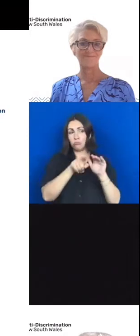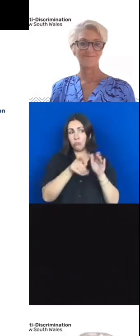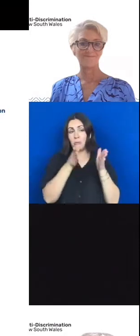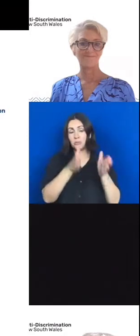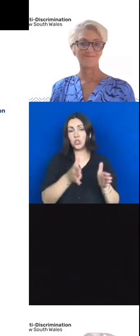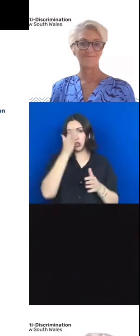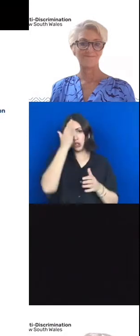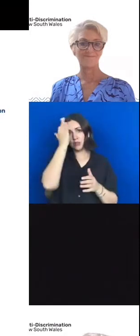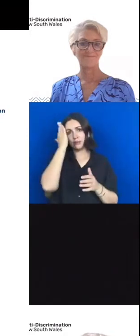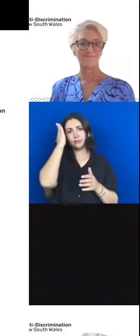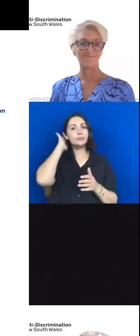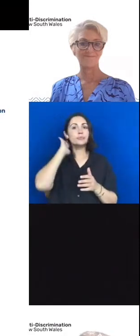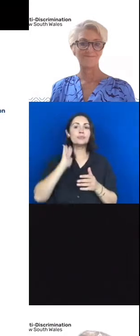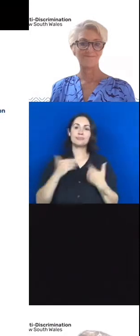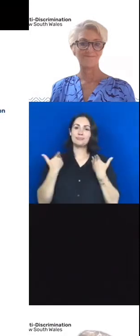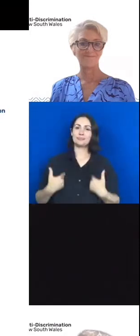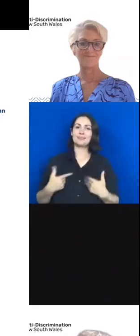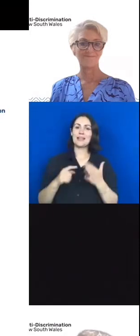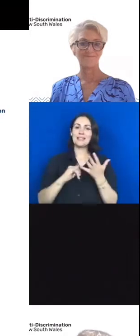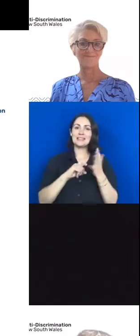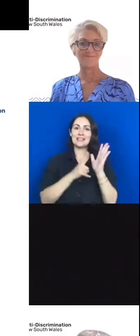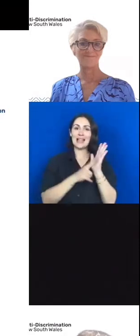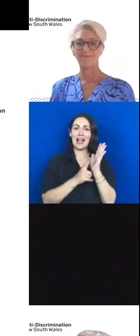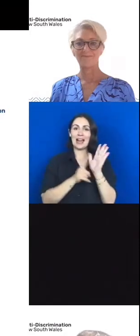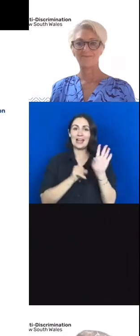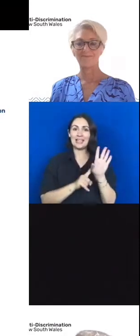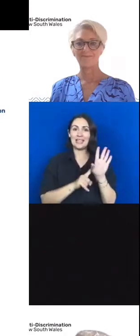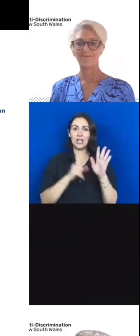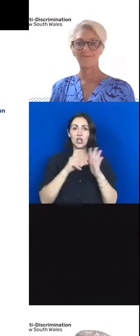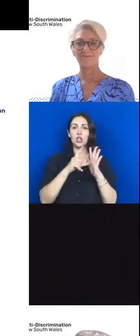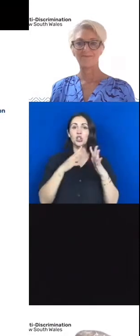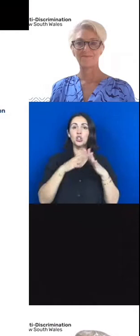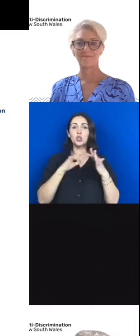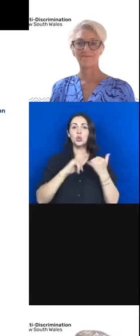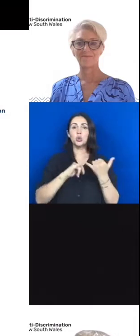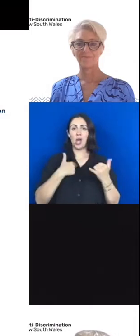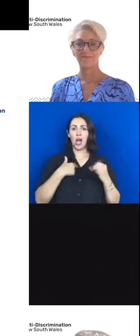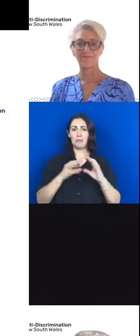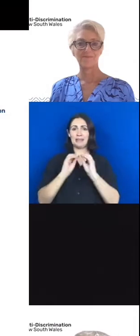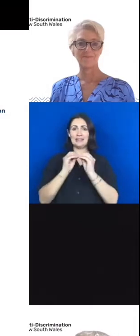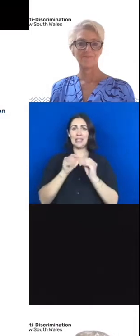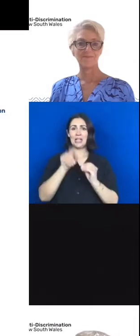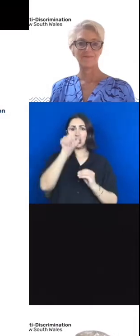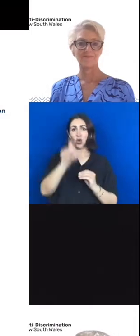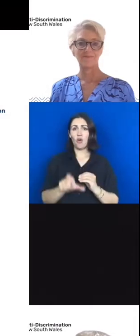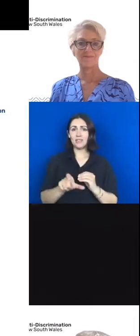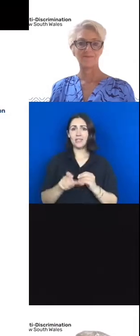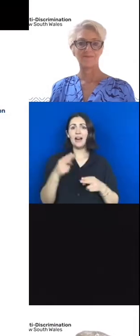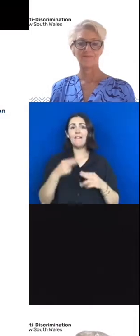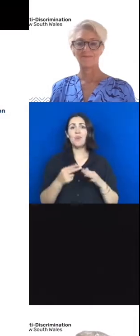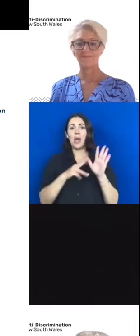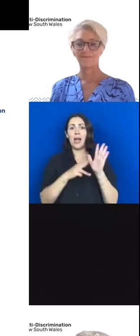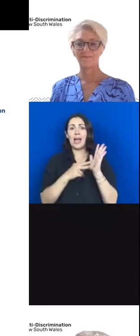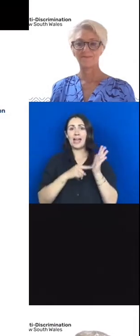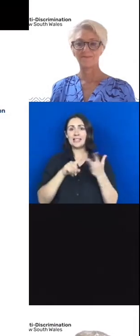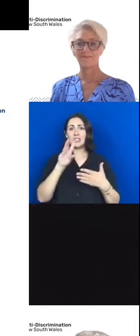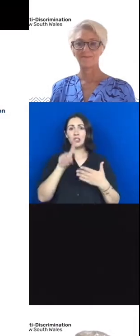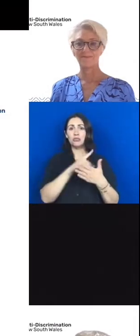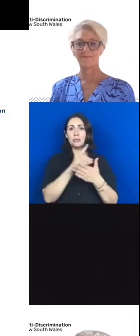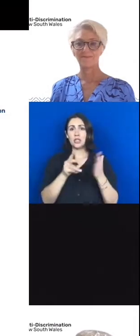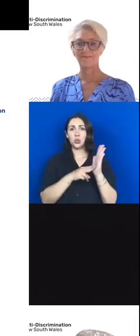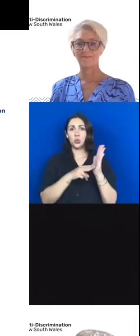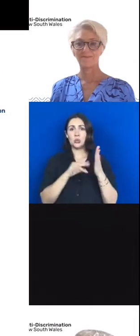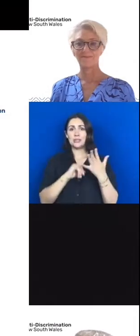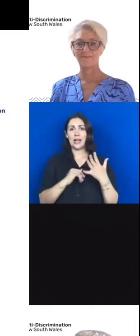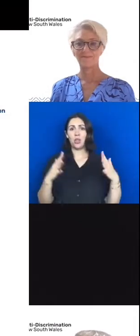My name's Sally Dews and I'm a Conciliation Officer with Anti-Discrimination New South Wales. Joining me today is Tori